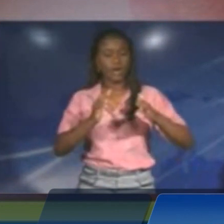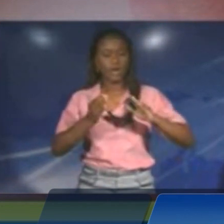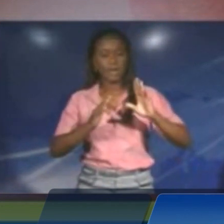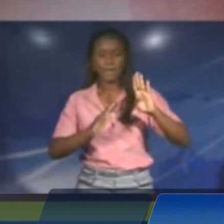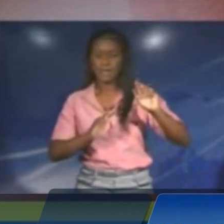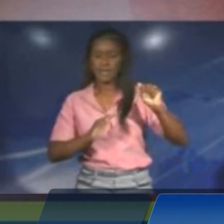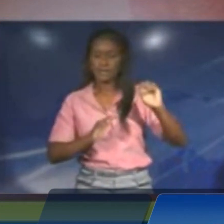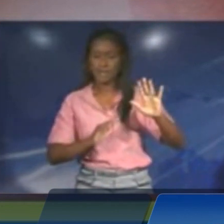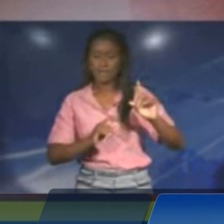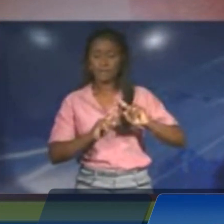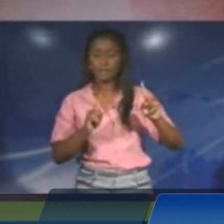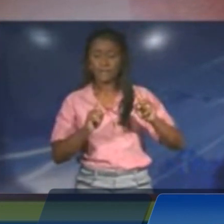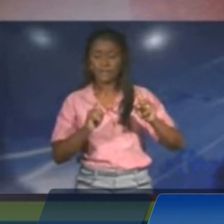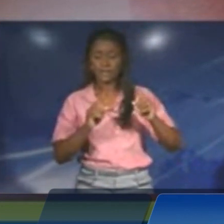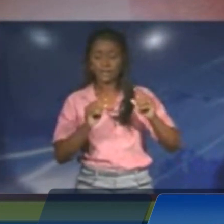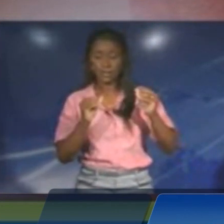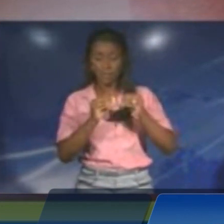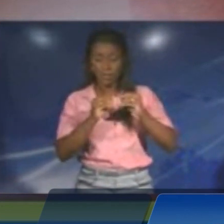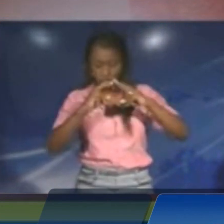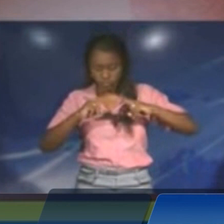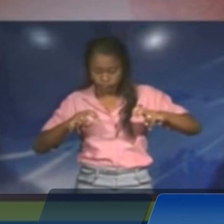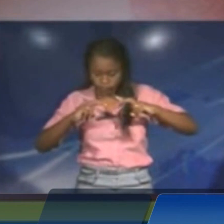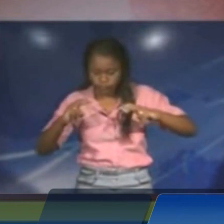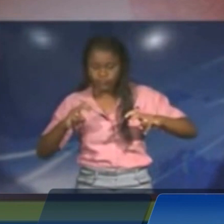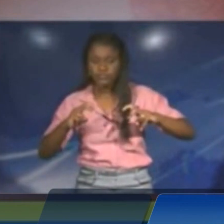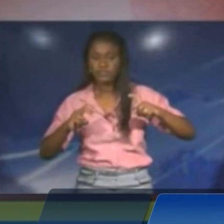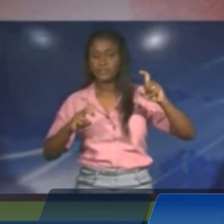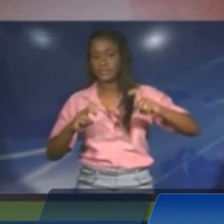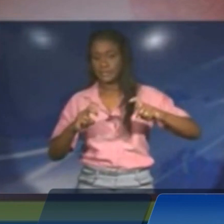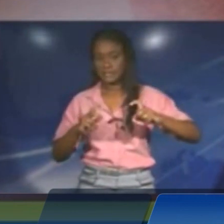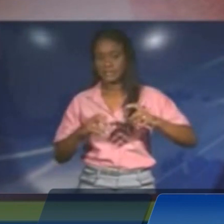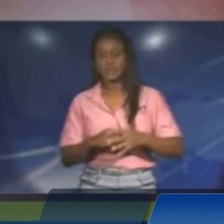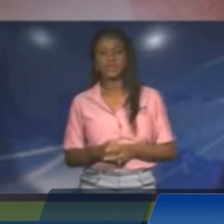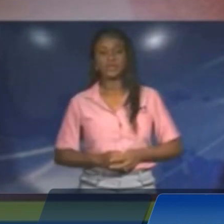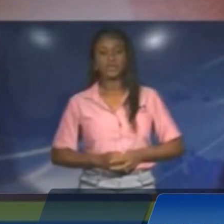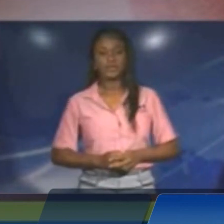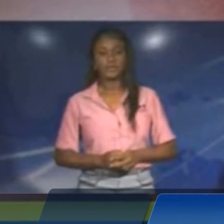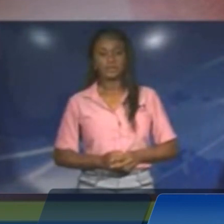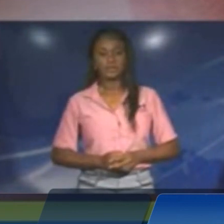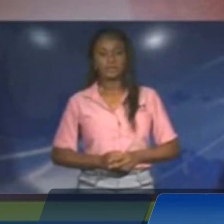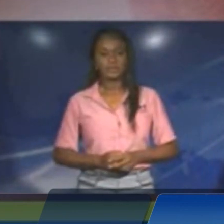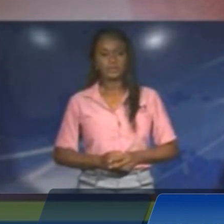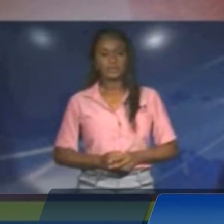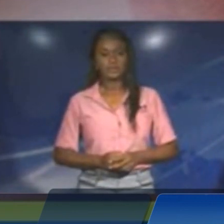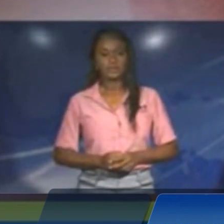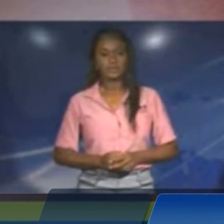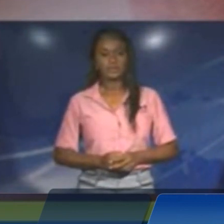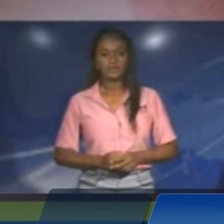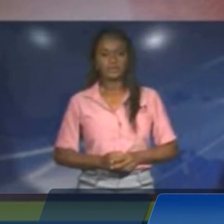while BA2 is dominant, two other variants are spreading among the local population.